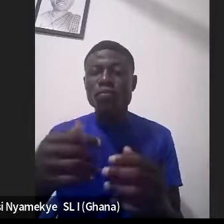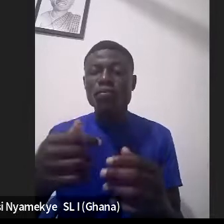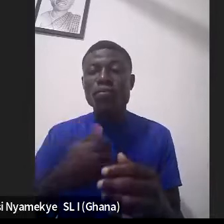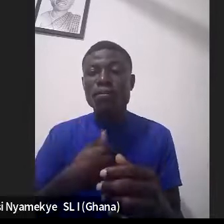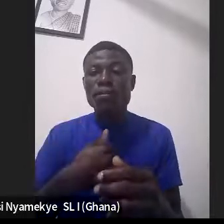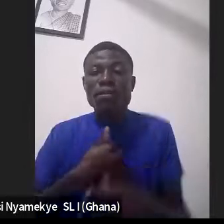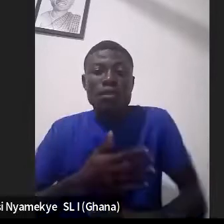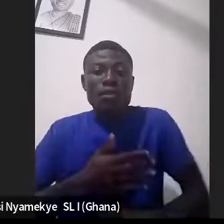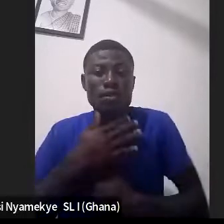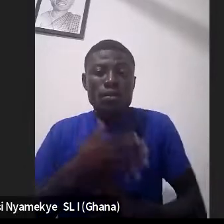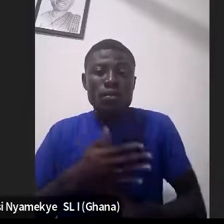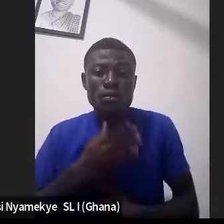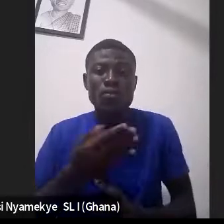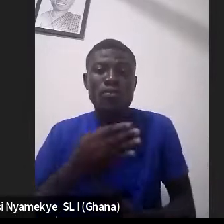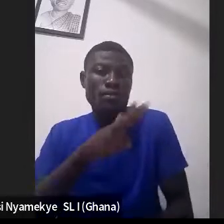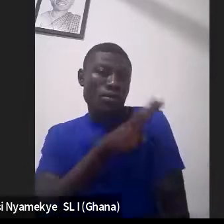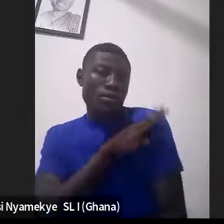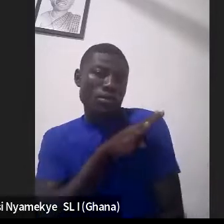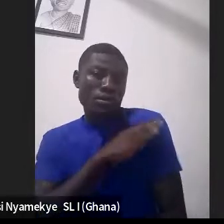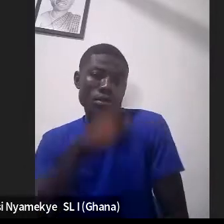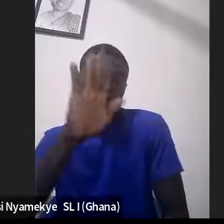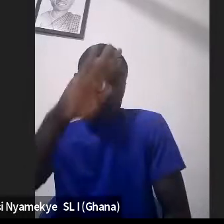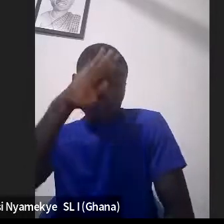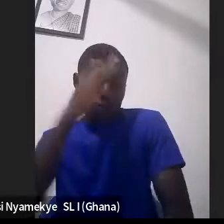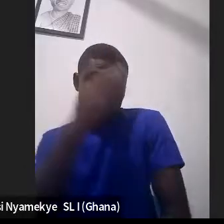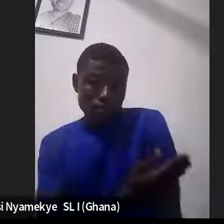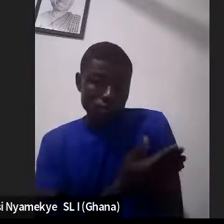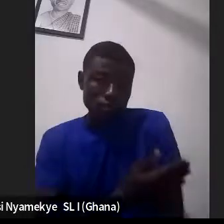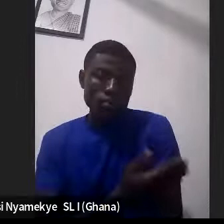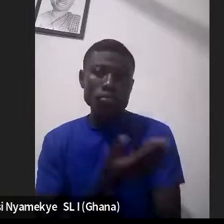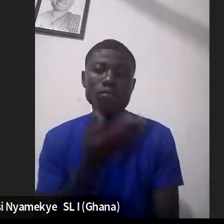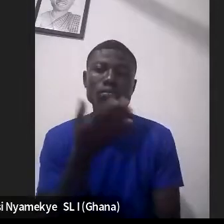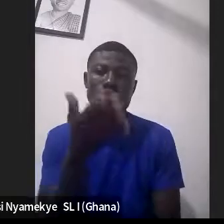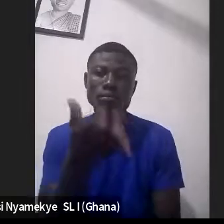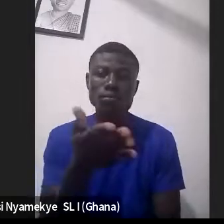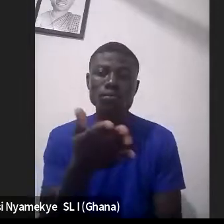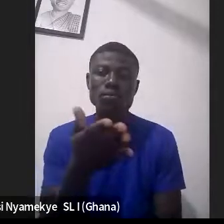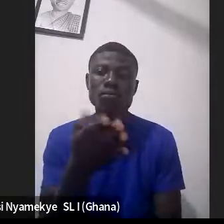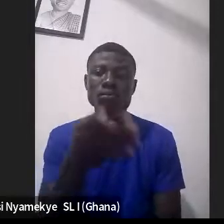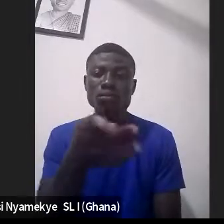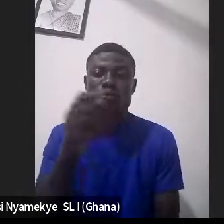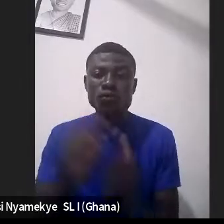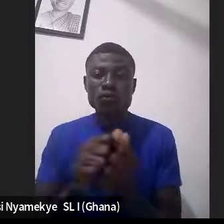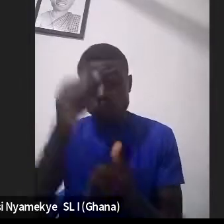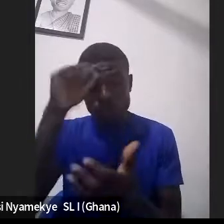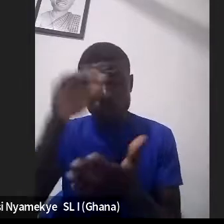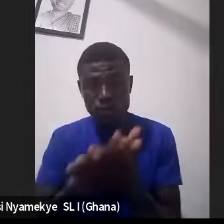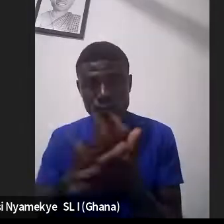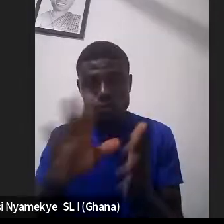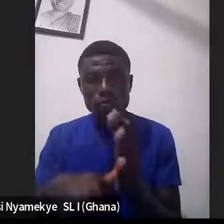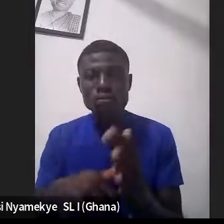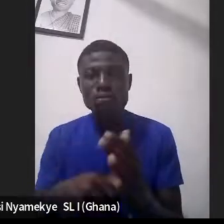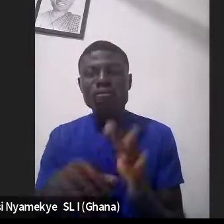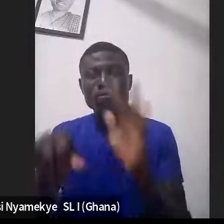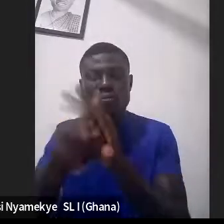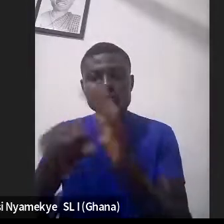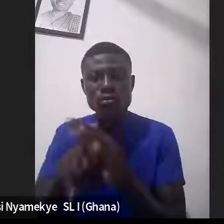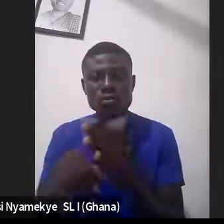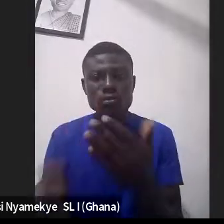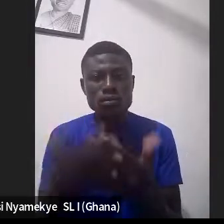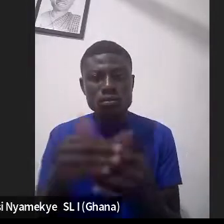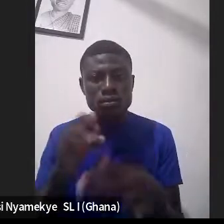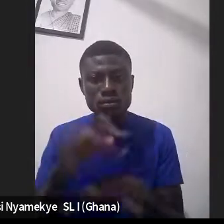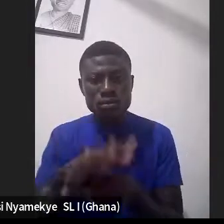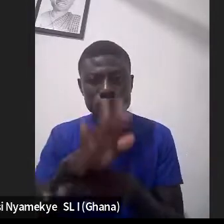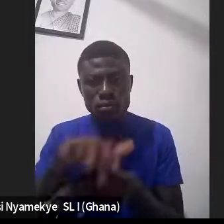that Benjamin, you were there, Louis was there, and then you kind of figure it out at a very early stage.